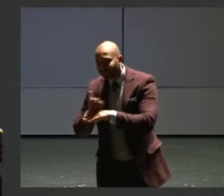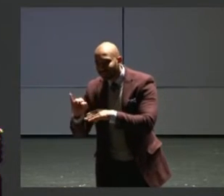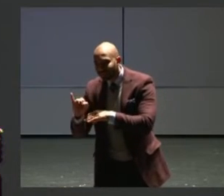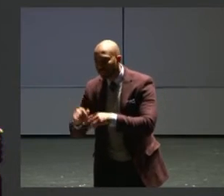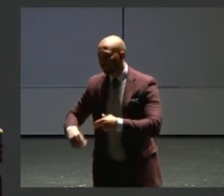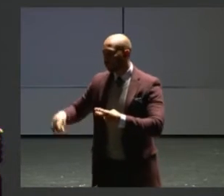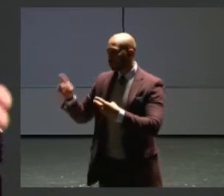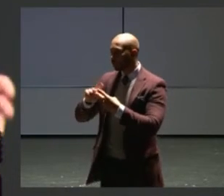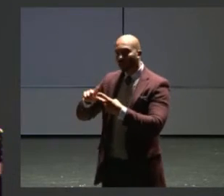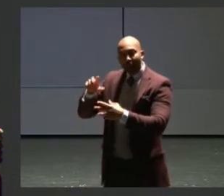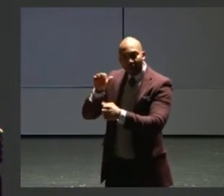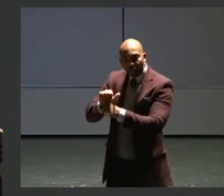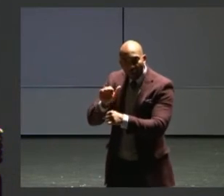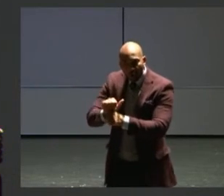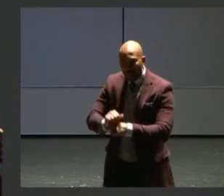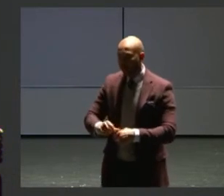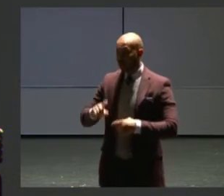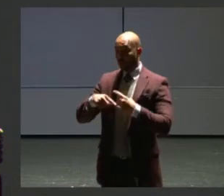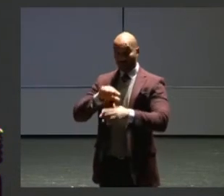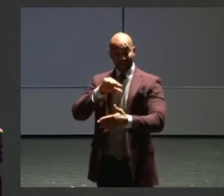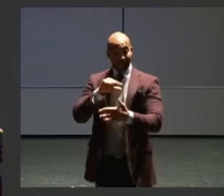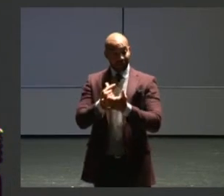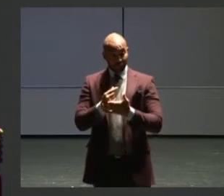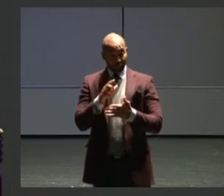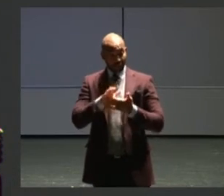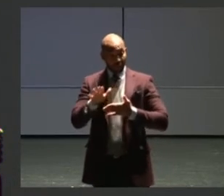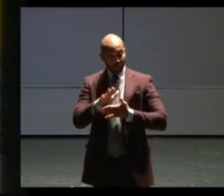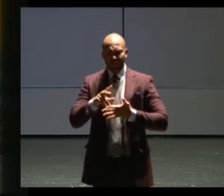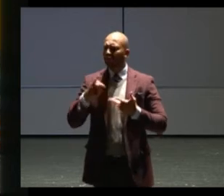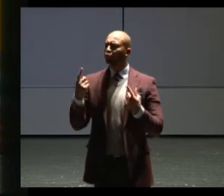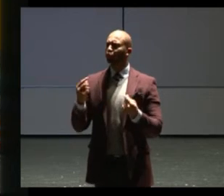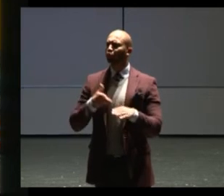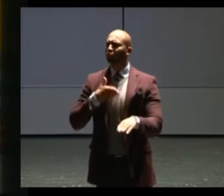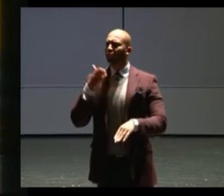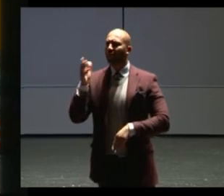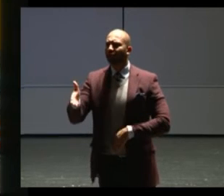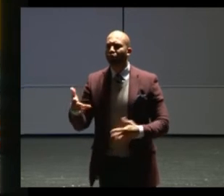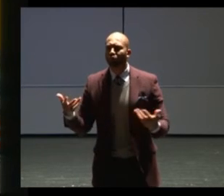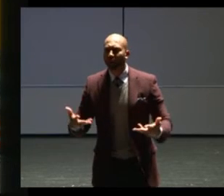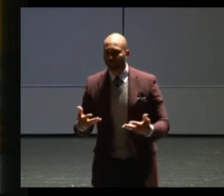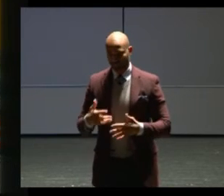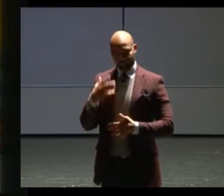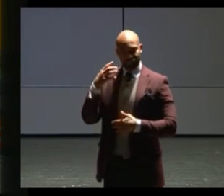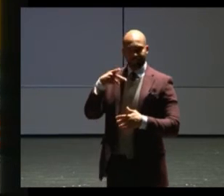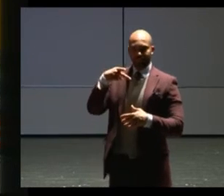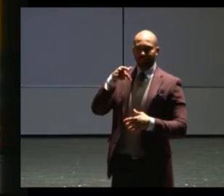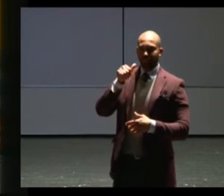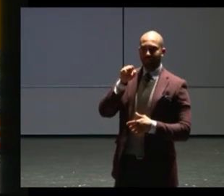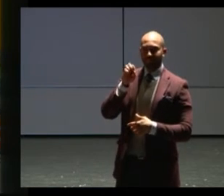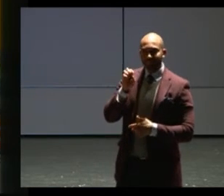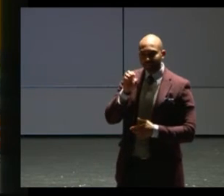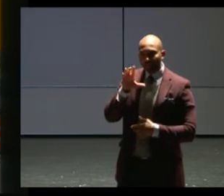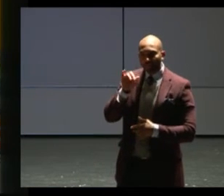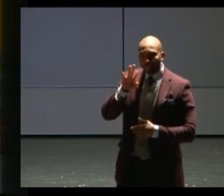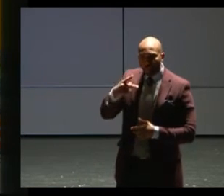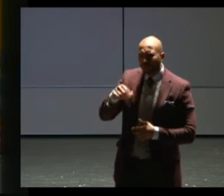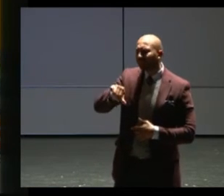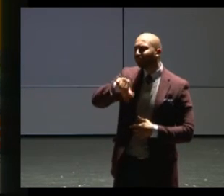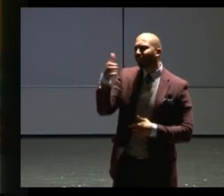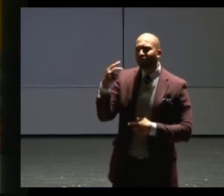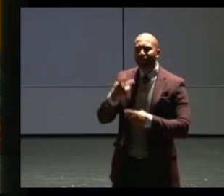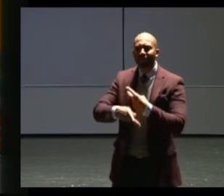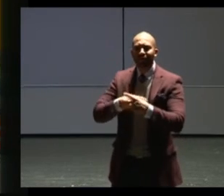for life after college, whether it's in graduate school, the Peace Corps, or numerous other areas. So we've made some modest